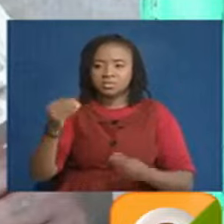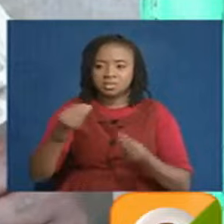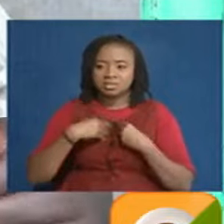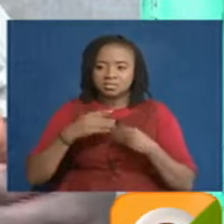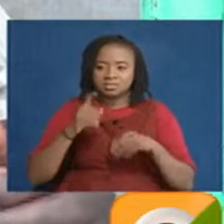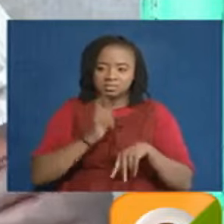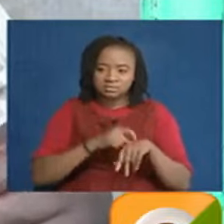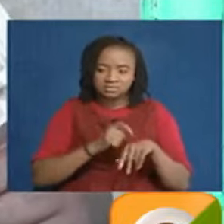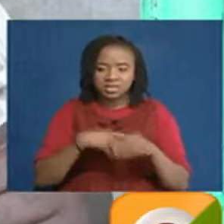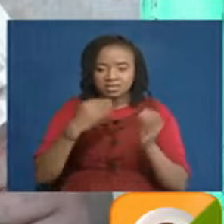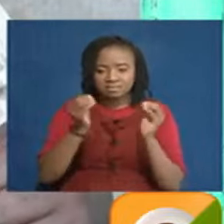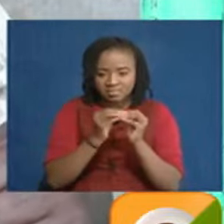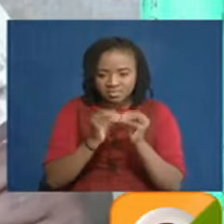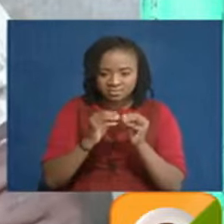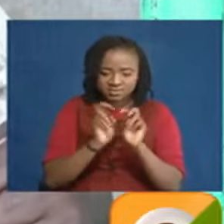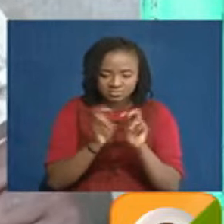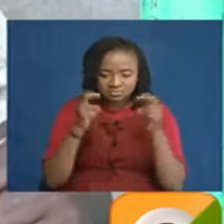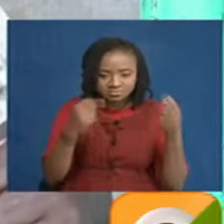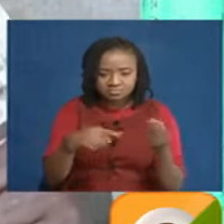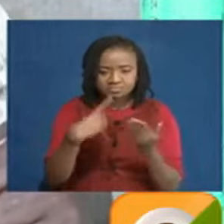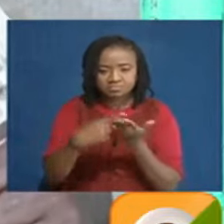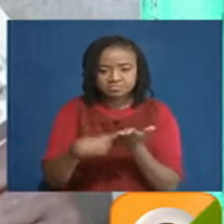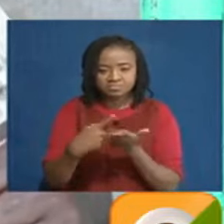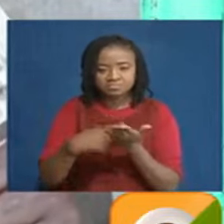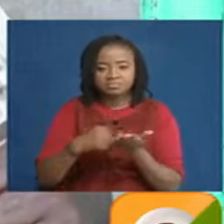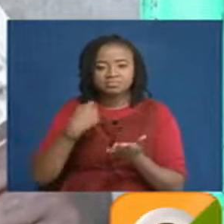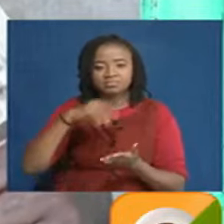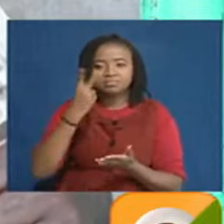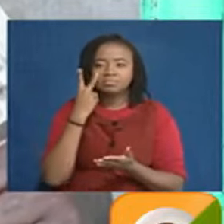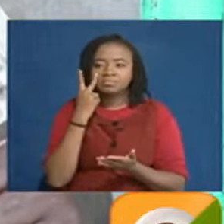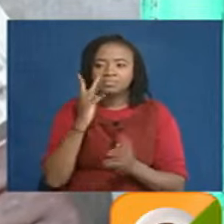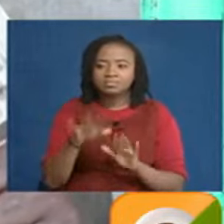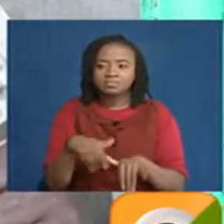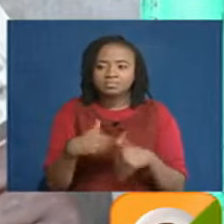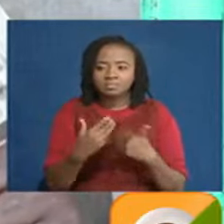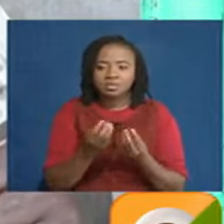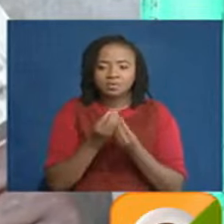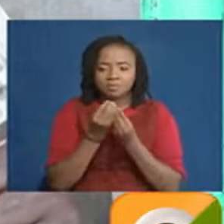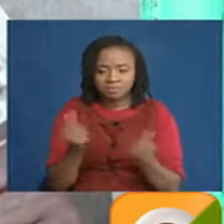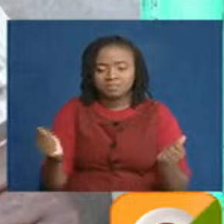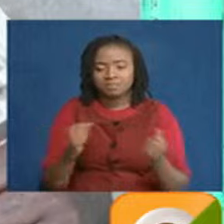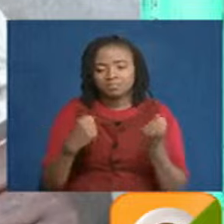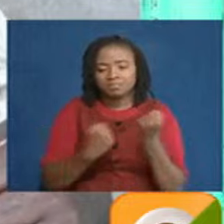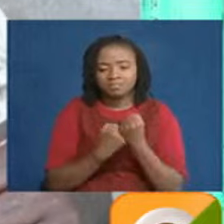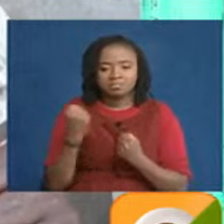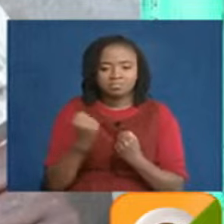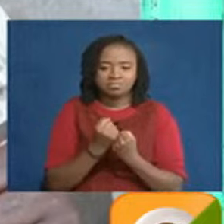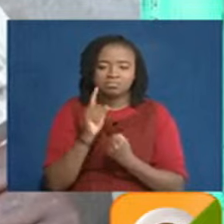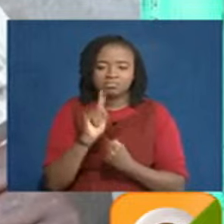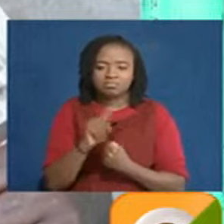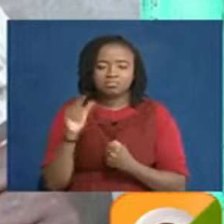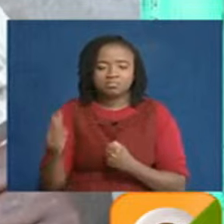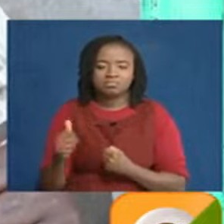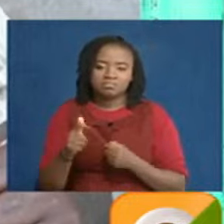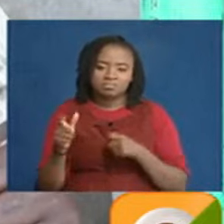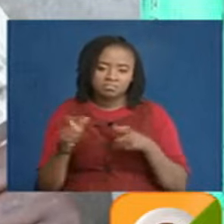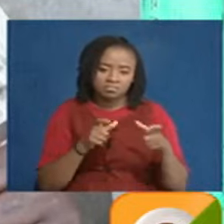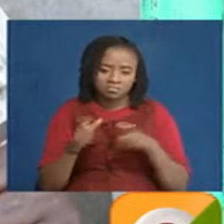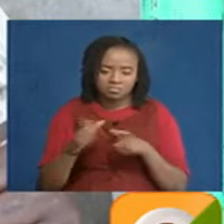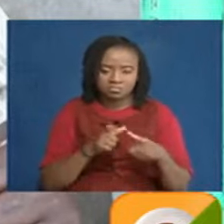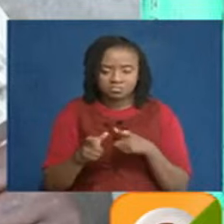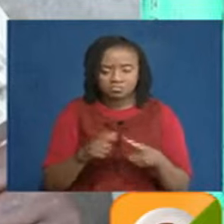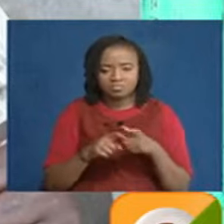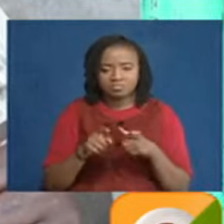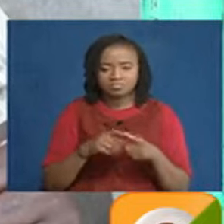kujadili makosa haya na jinsi ya kutatua na kurekebisha, ili pia tusaidiane nao kwa self-regulation